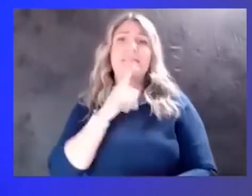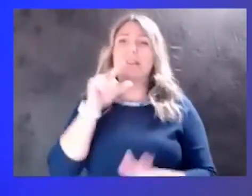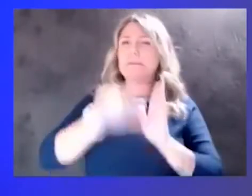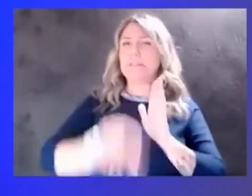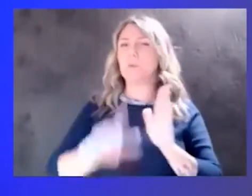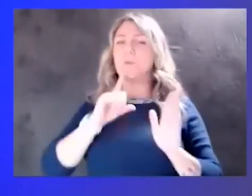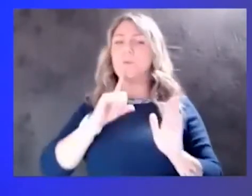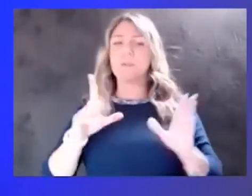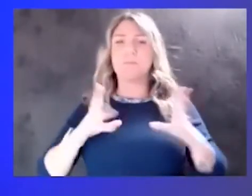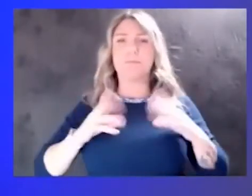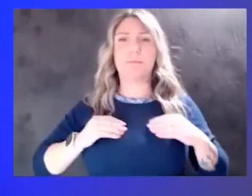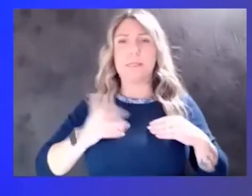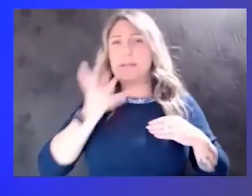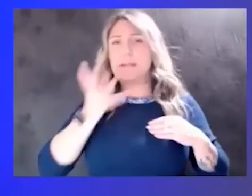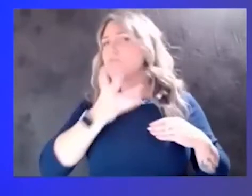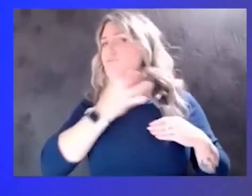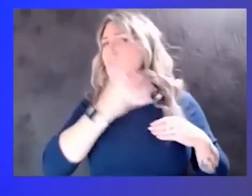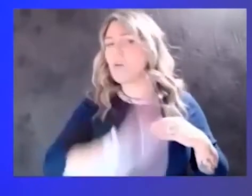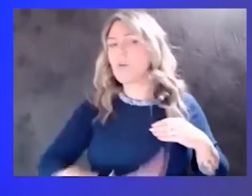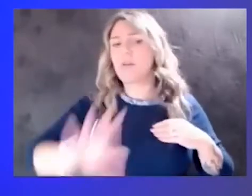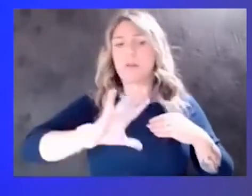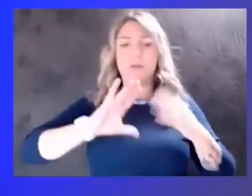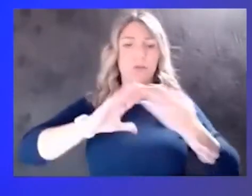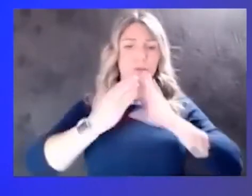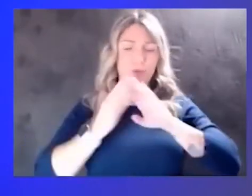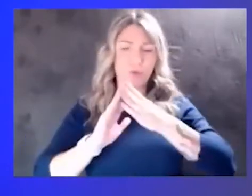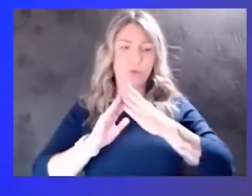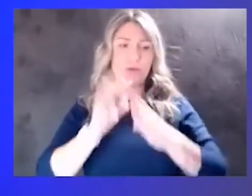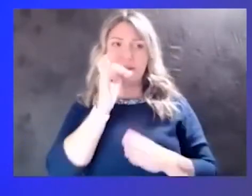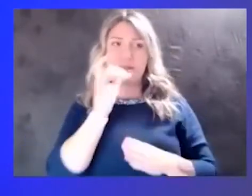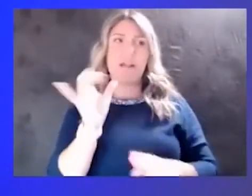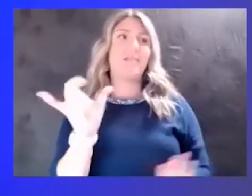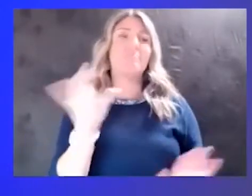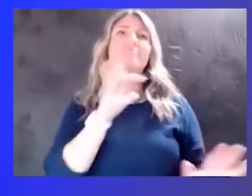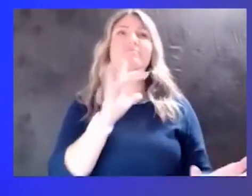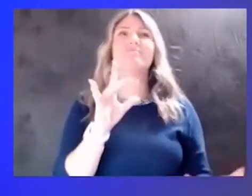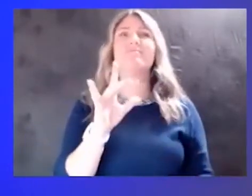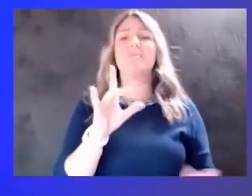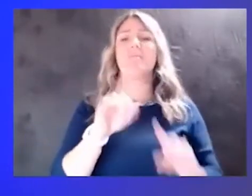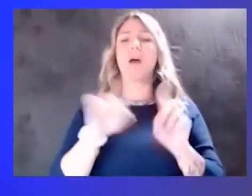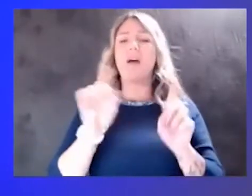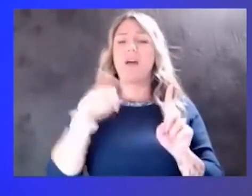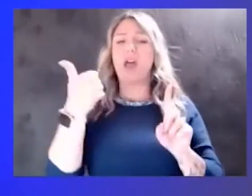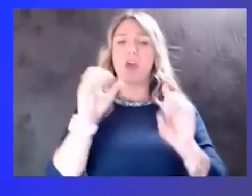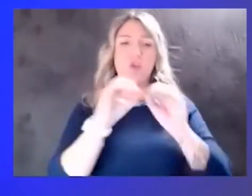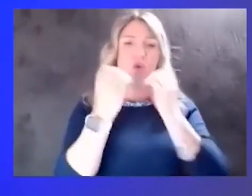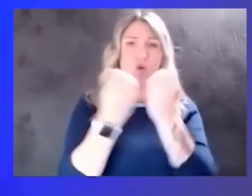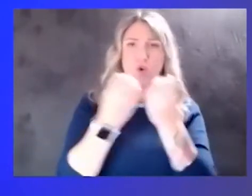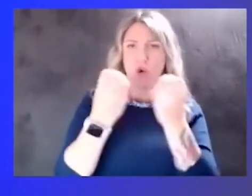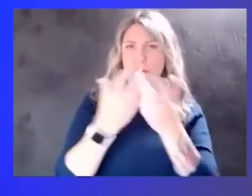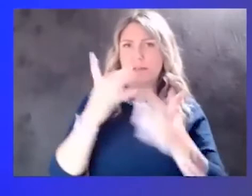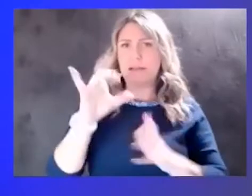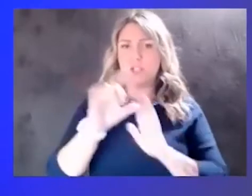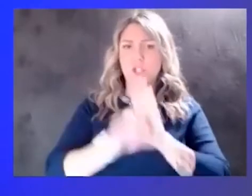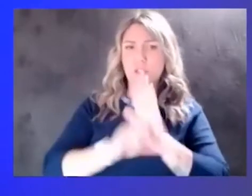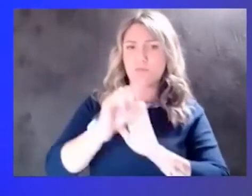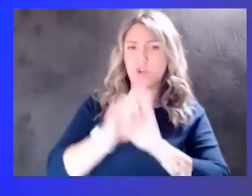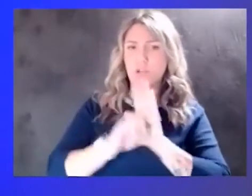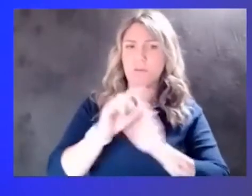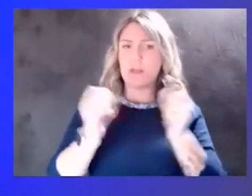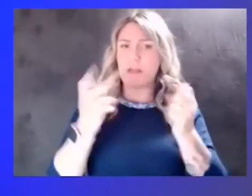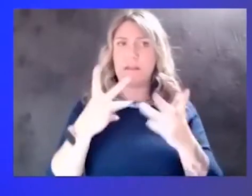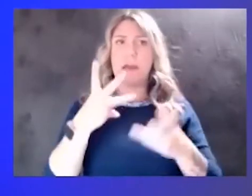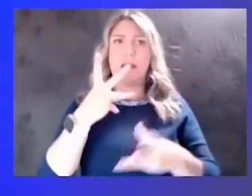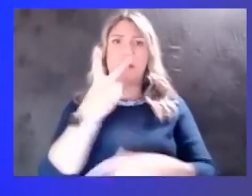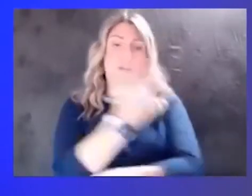those rural communities, not only Cox Health, but I think that the other organization down in Springfield too is having a lot of inpatients